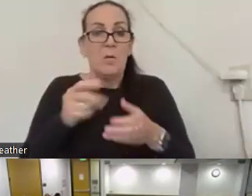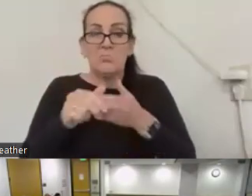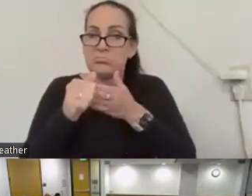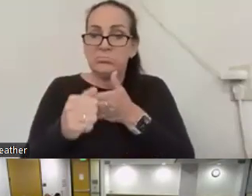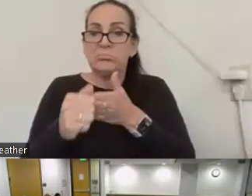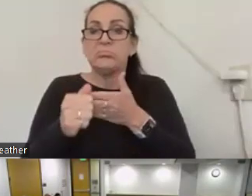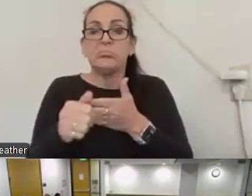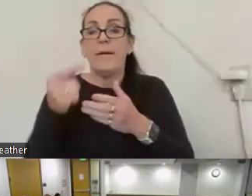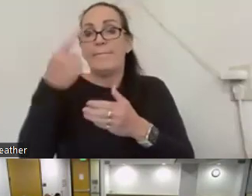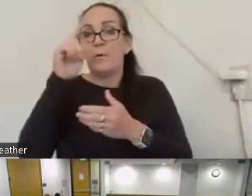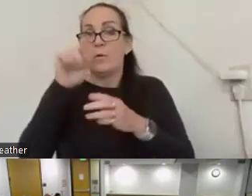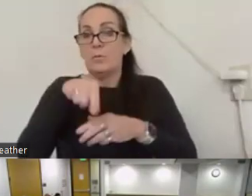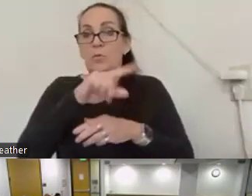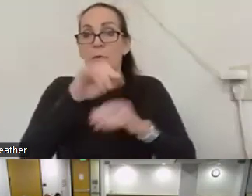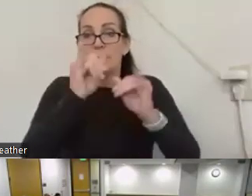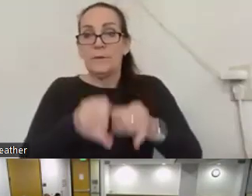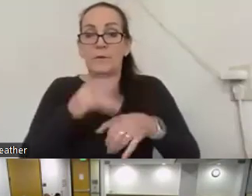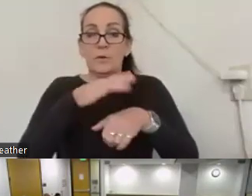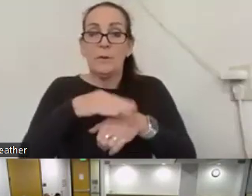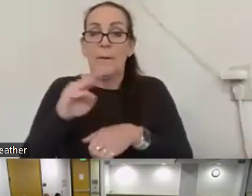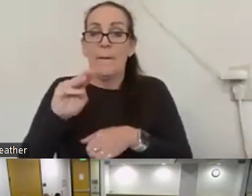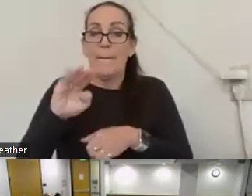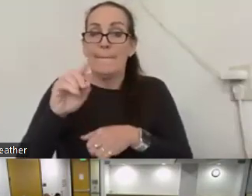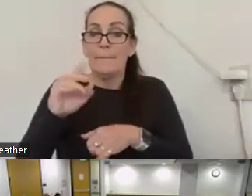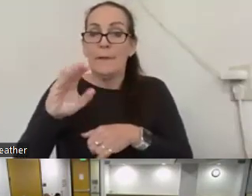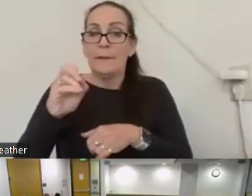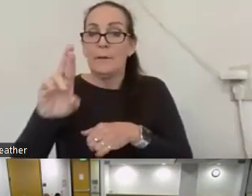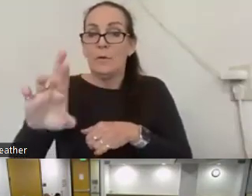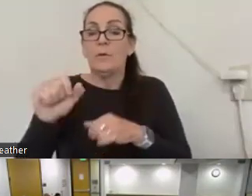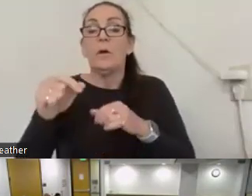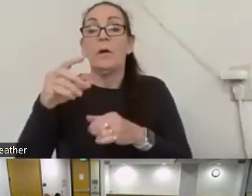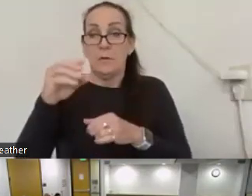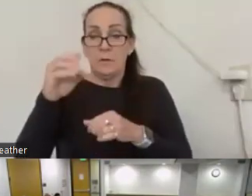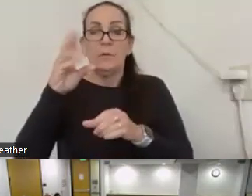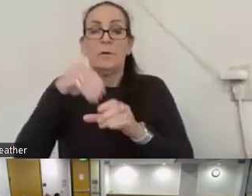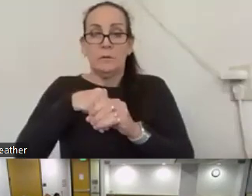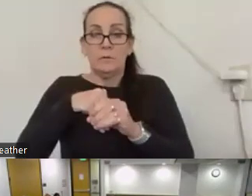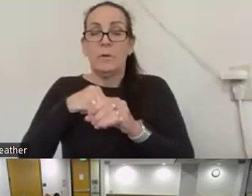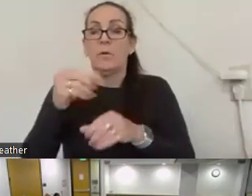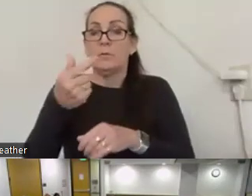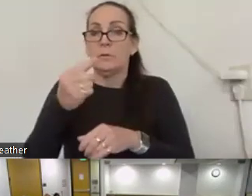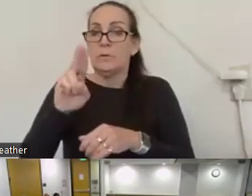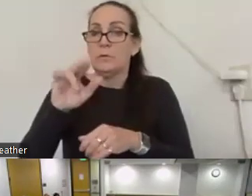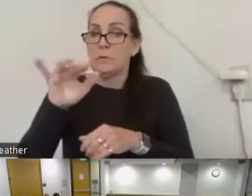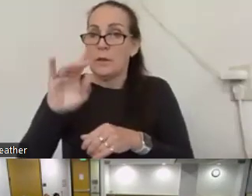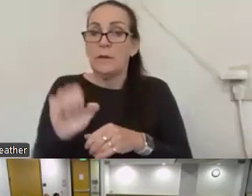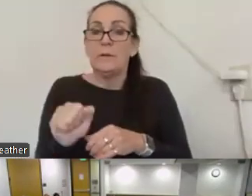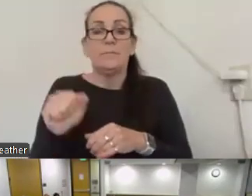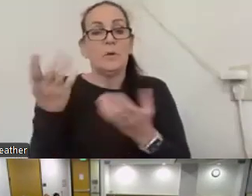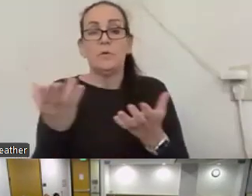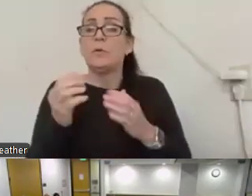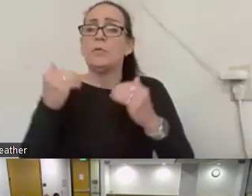Medicare enrolled in Guide, and that's quite a few of our CRCs are doing that. So just reach out to the